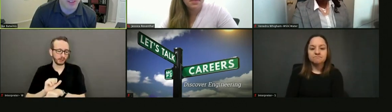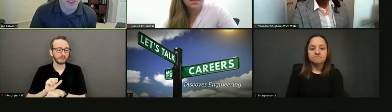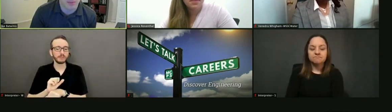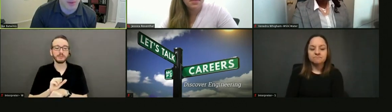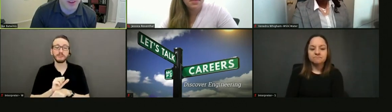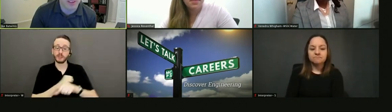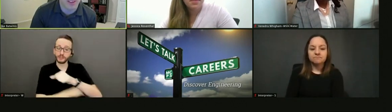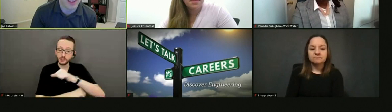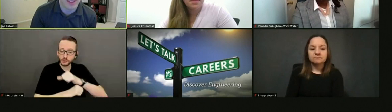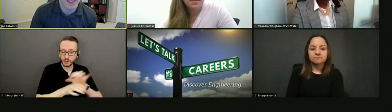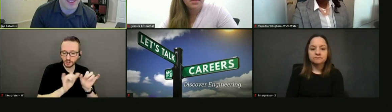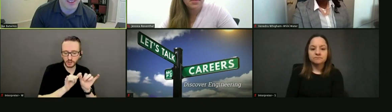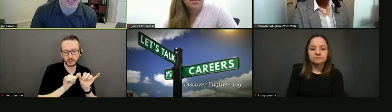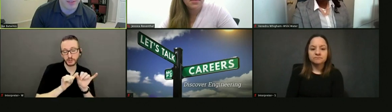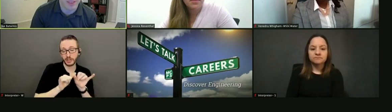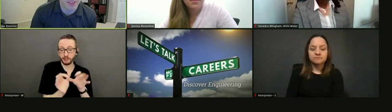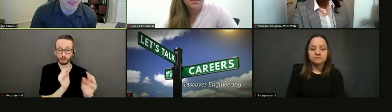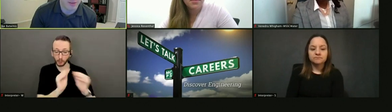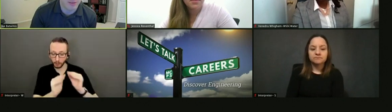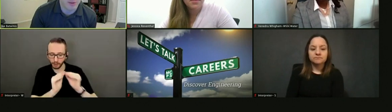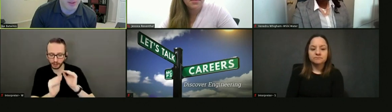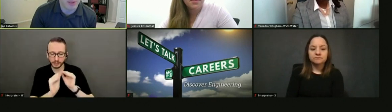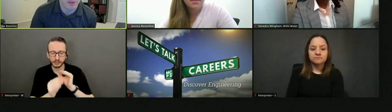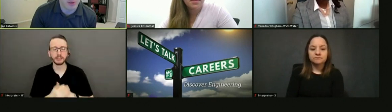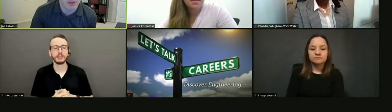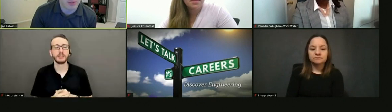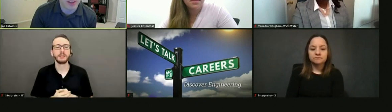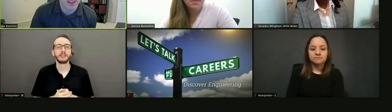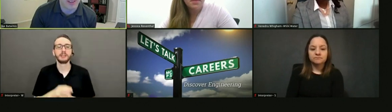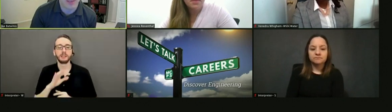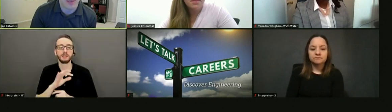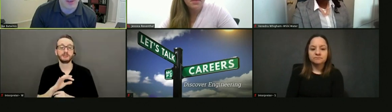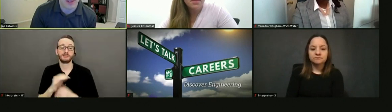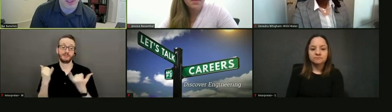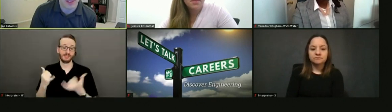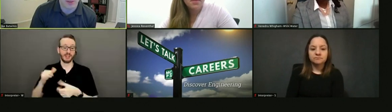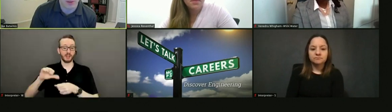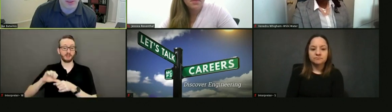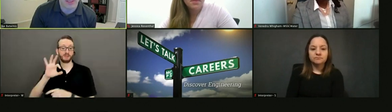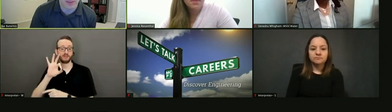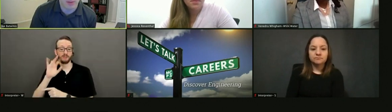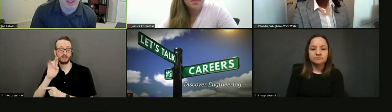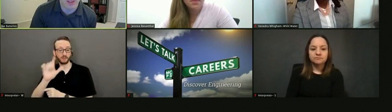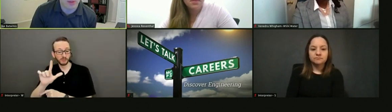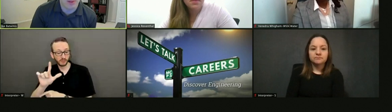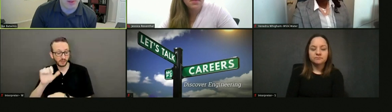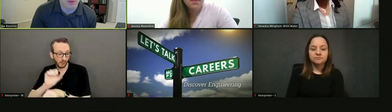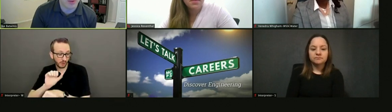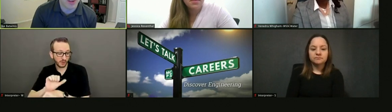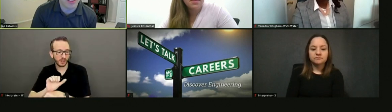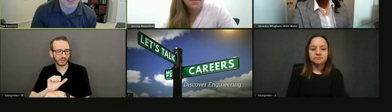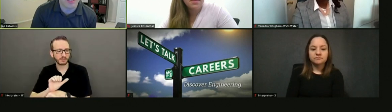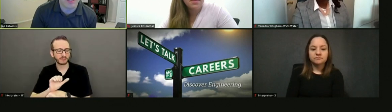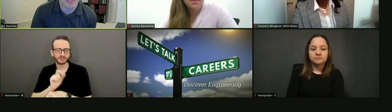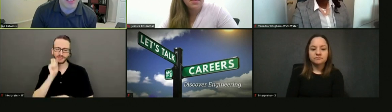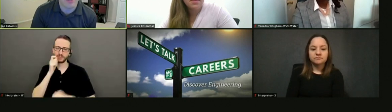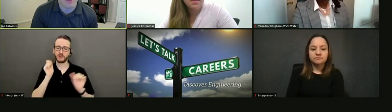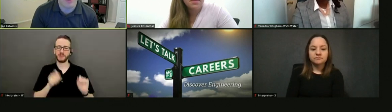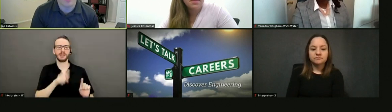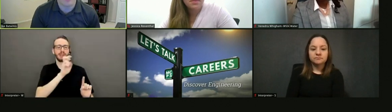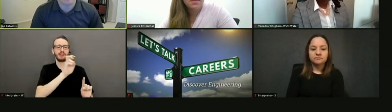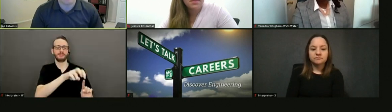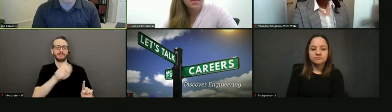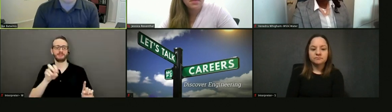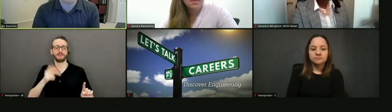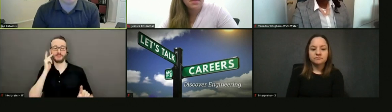structural engineering, repairs, the fluids to fuel job I'm in now. So it's been nice being able to move around and see